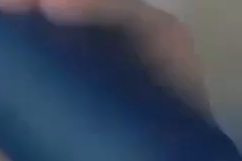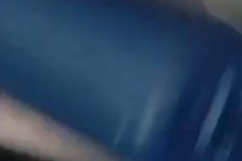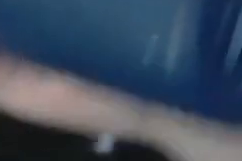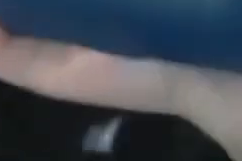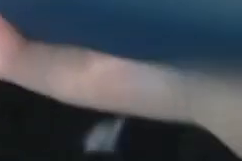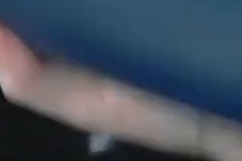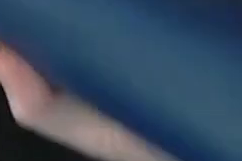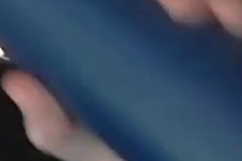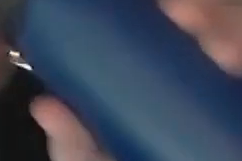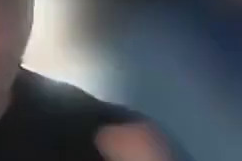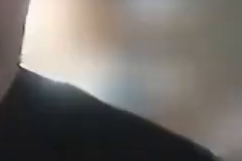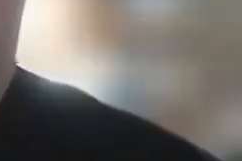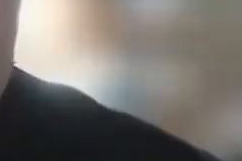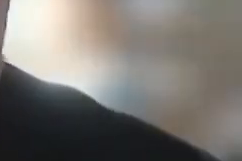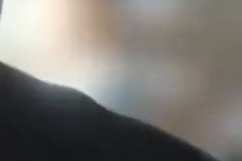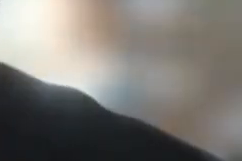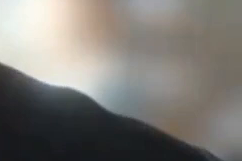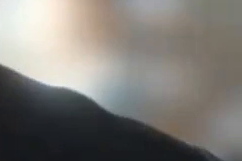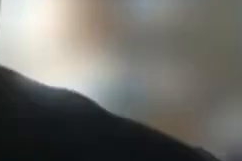going.